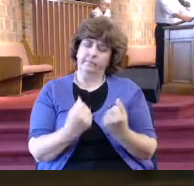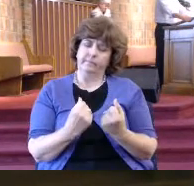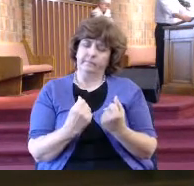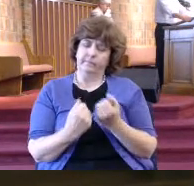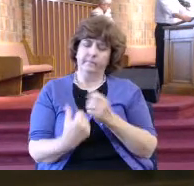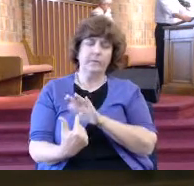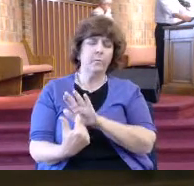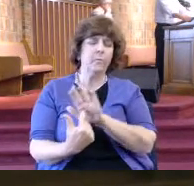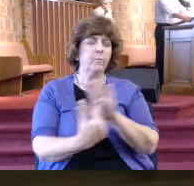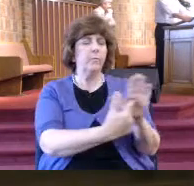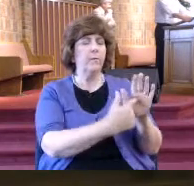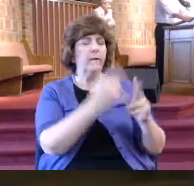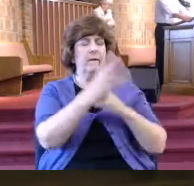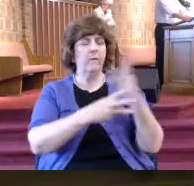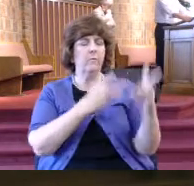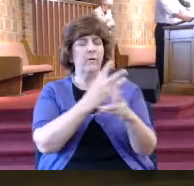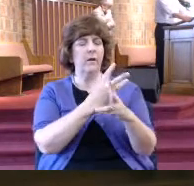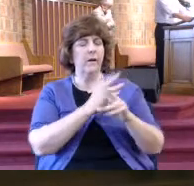world.